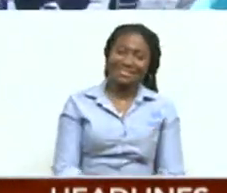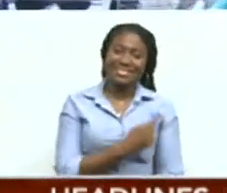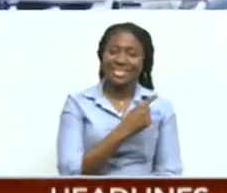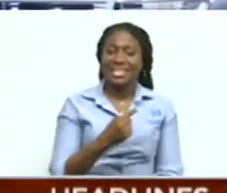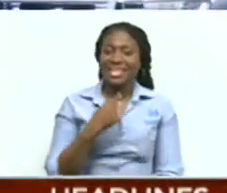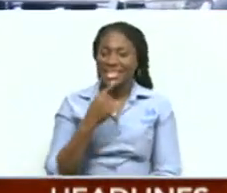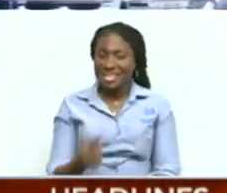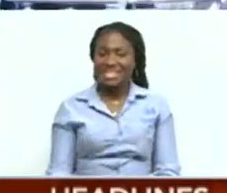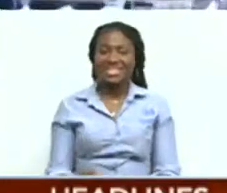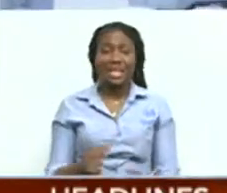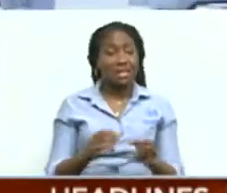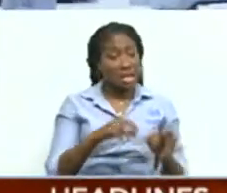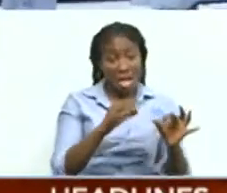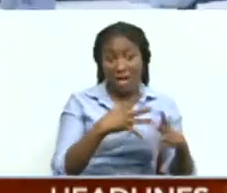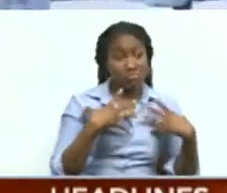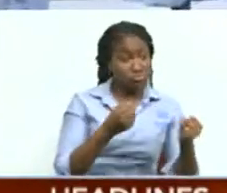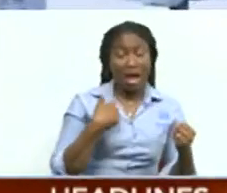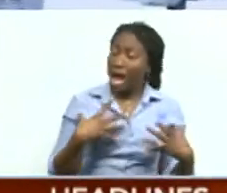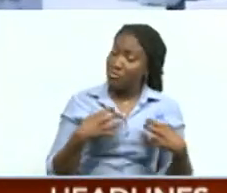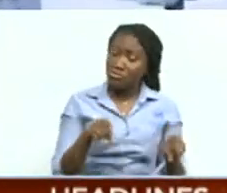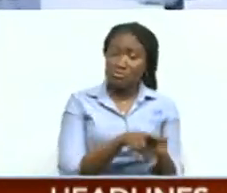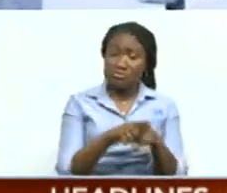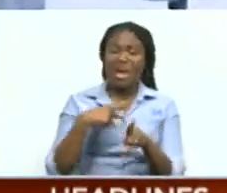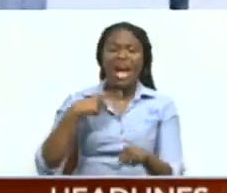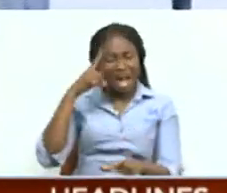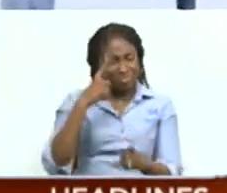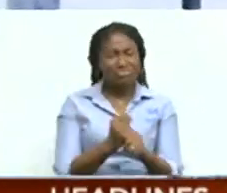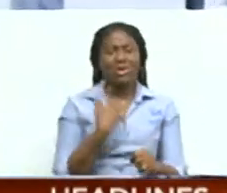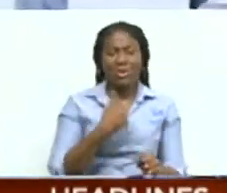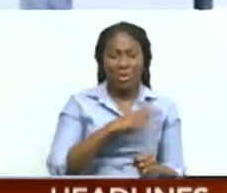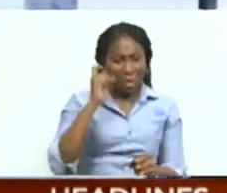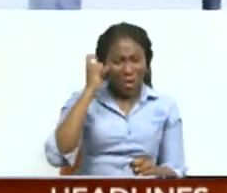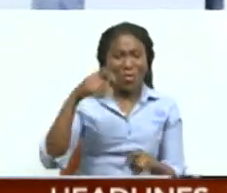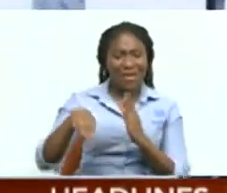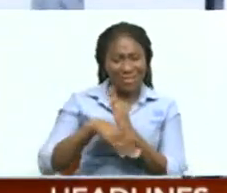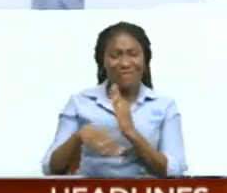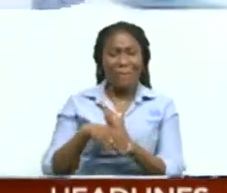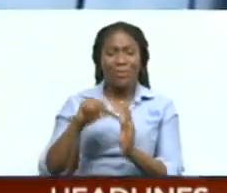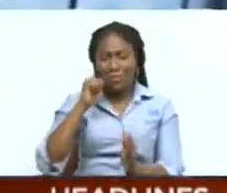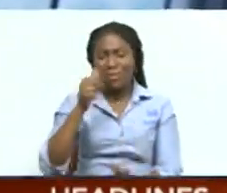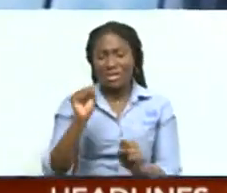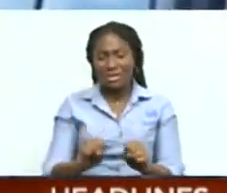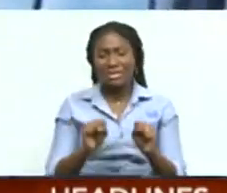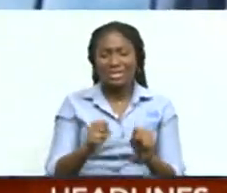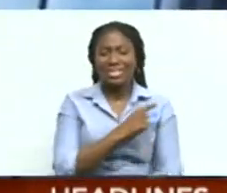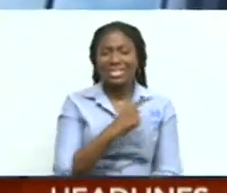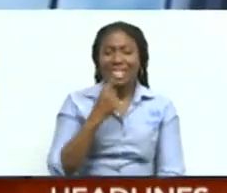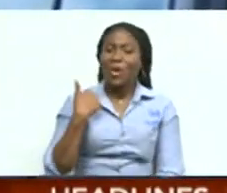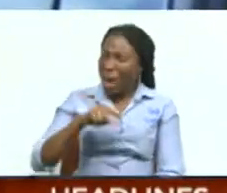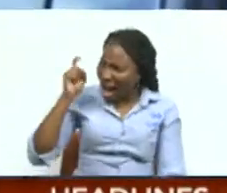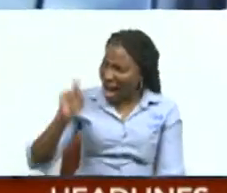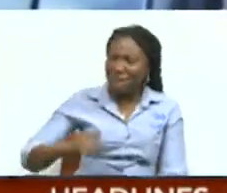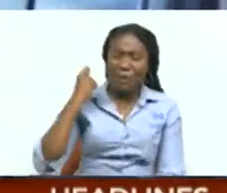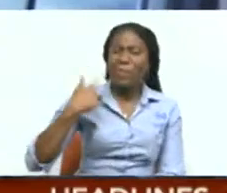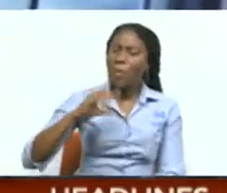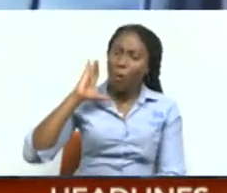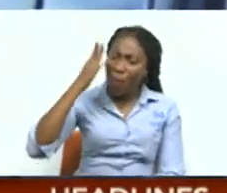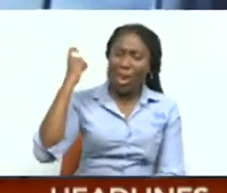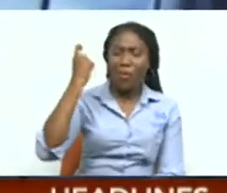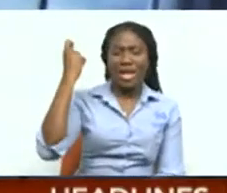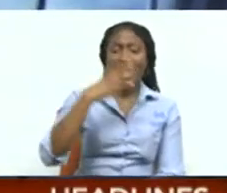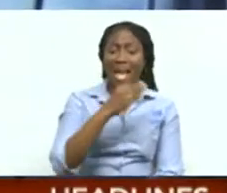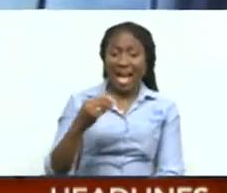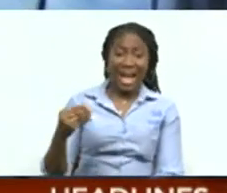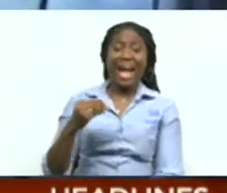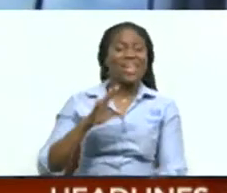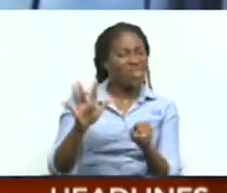confident, so I confident. And I have a little faith in the country that will win the football finals tomorrow. We have to win. We will win. And enough